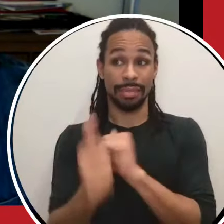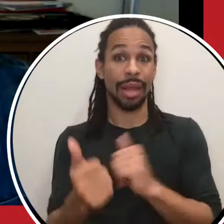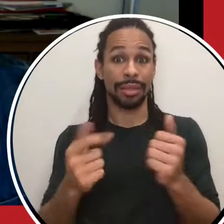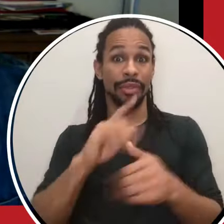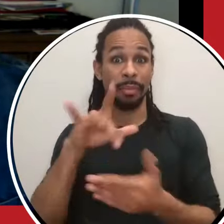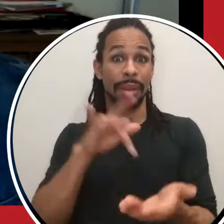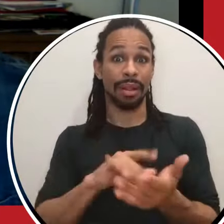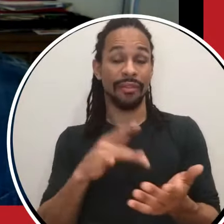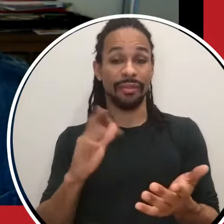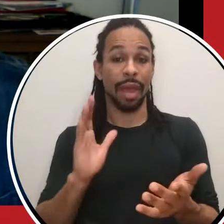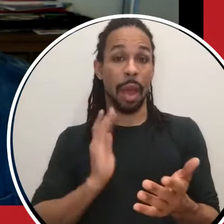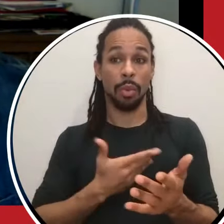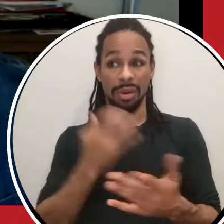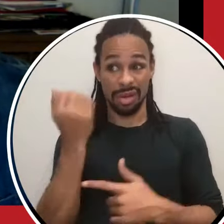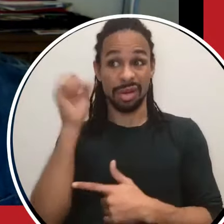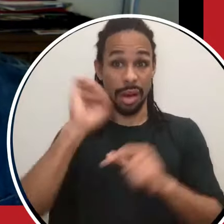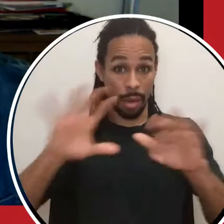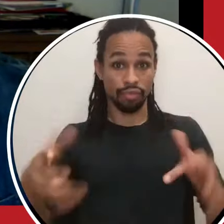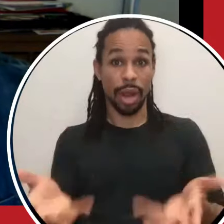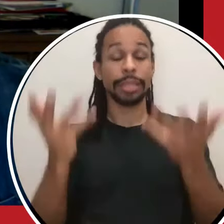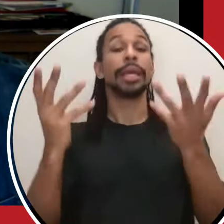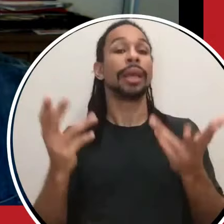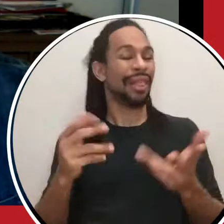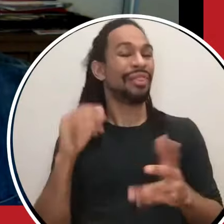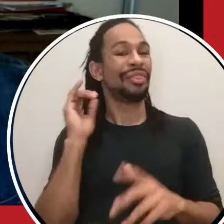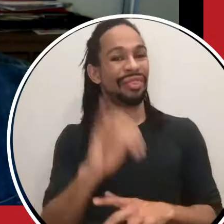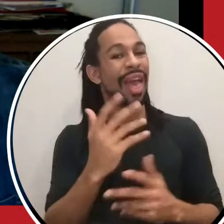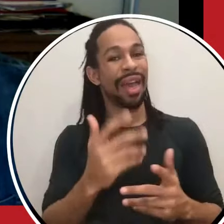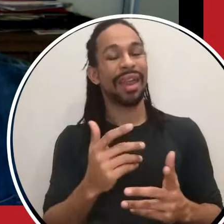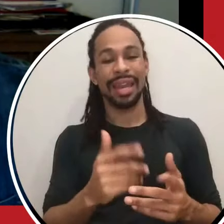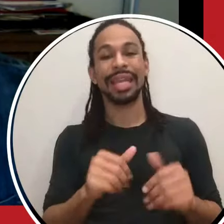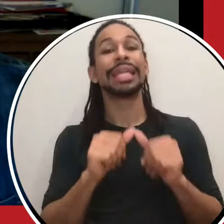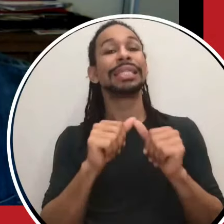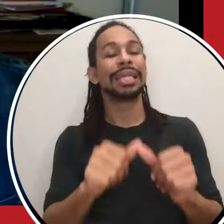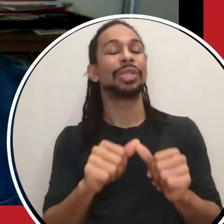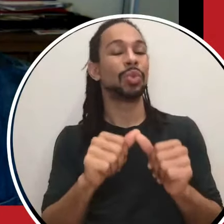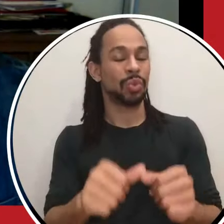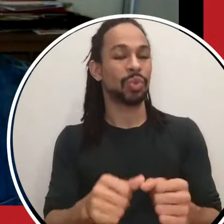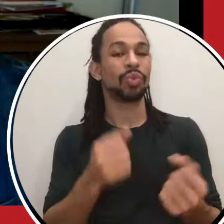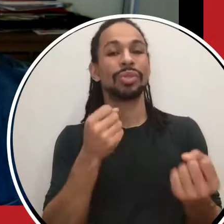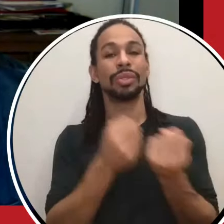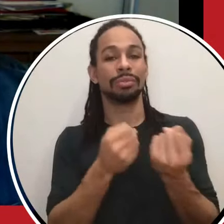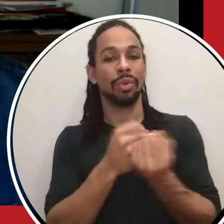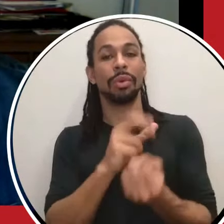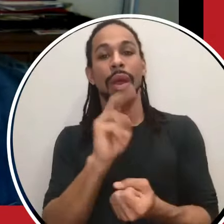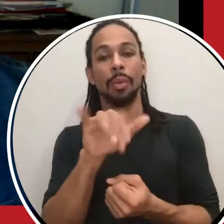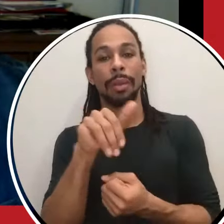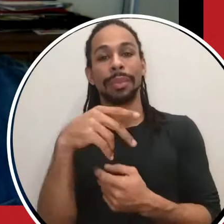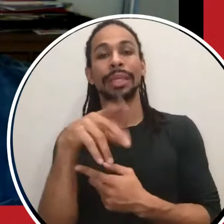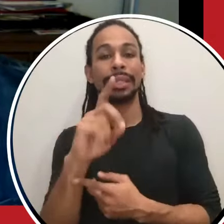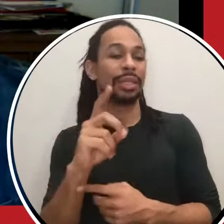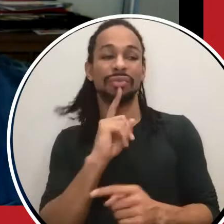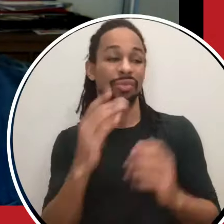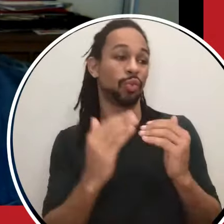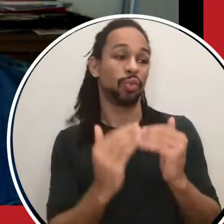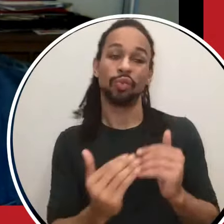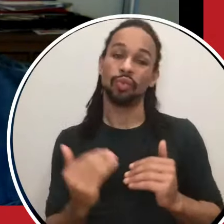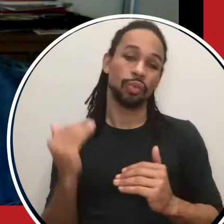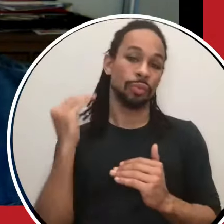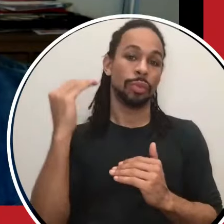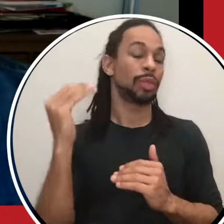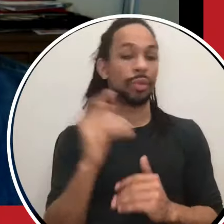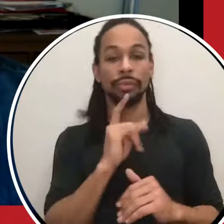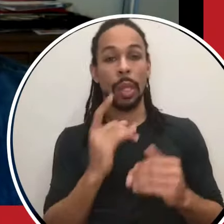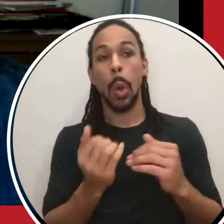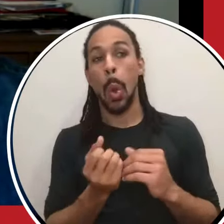that, you know, continue to fund the NYPD, you know, to an exorbitant rate, most overfunded